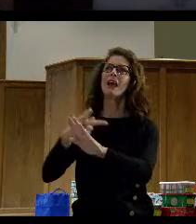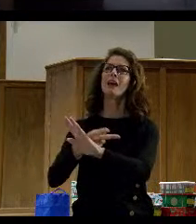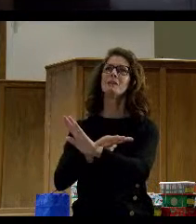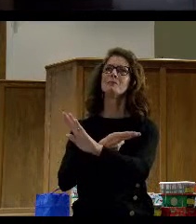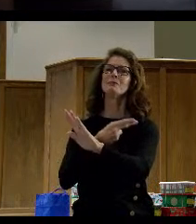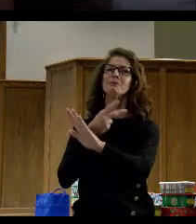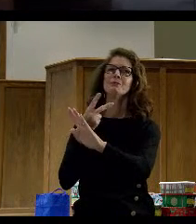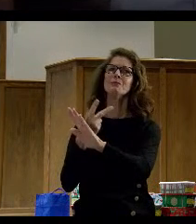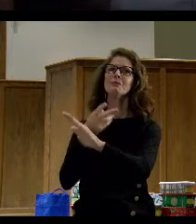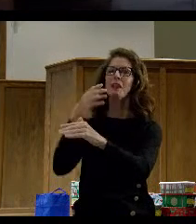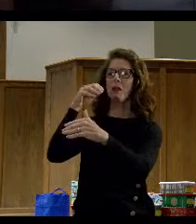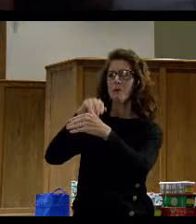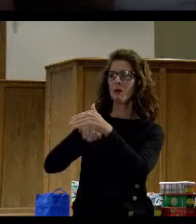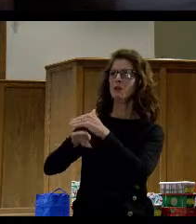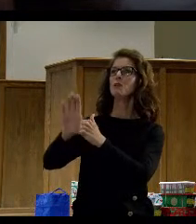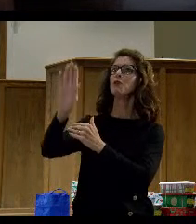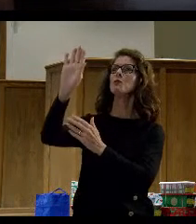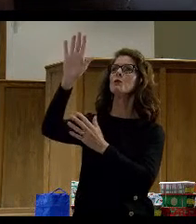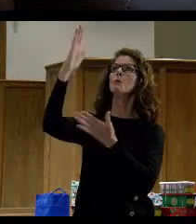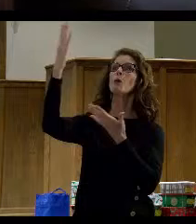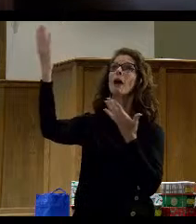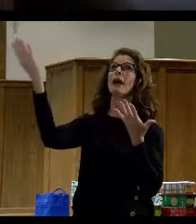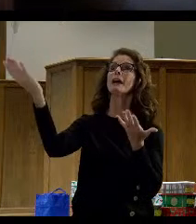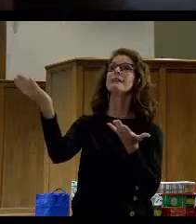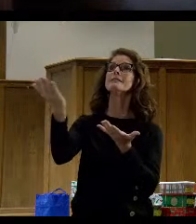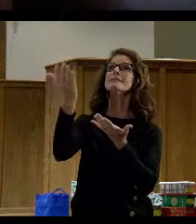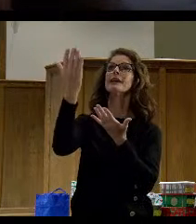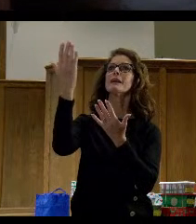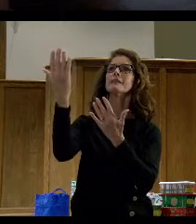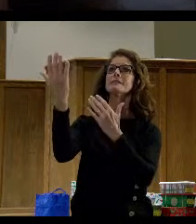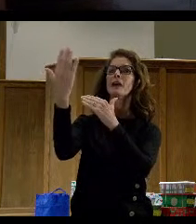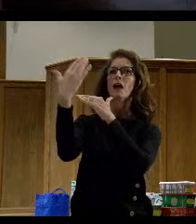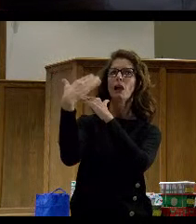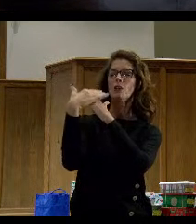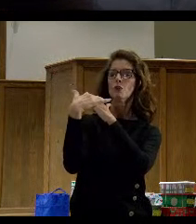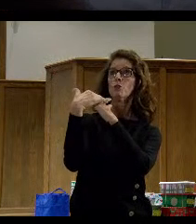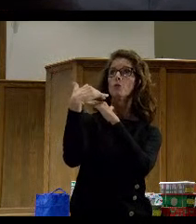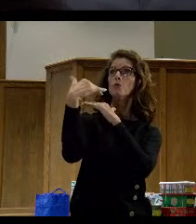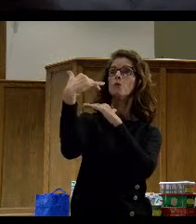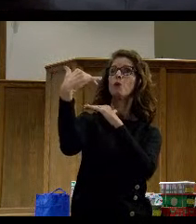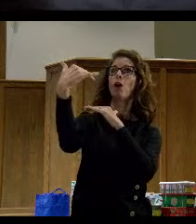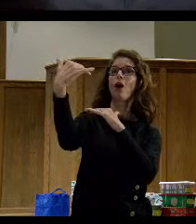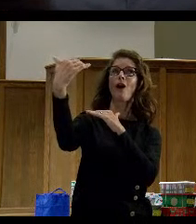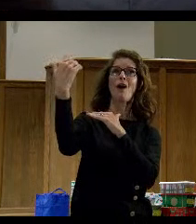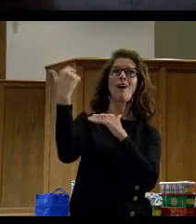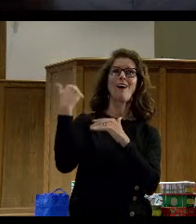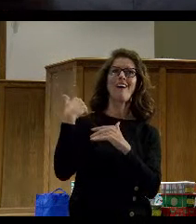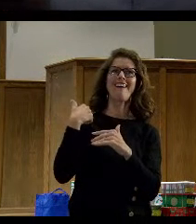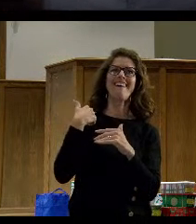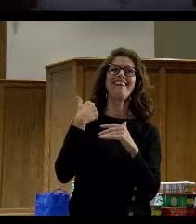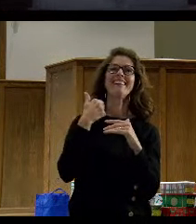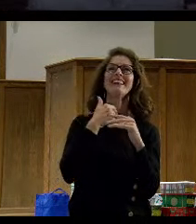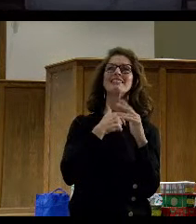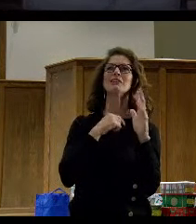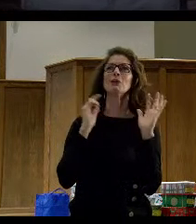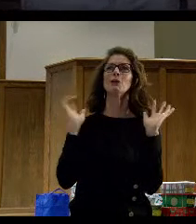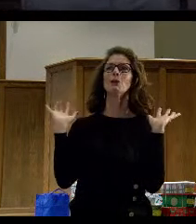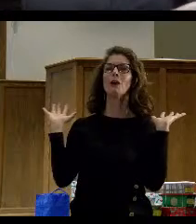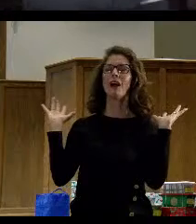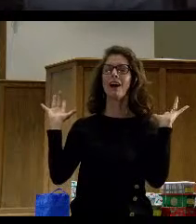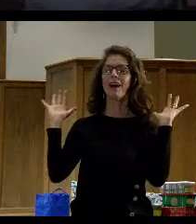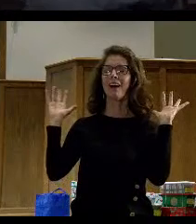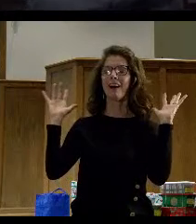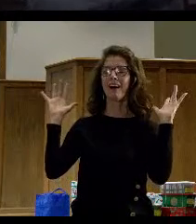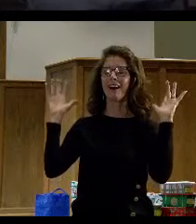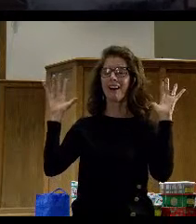Lamb. Into your presence you call us. You call us to